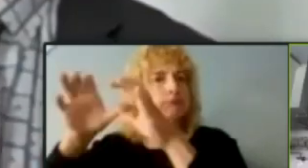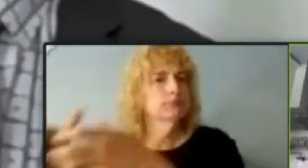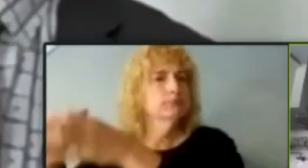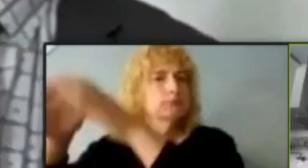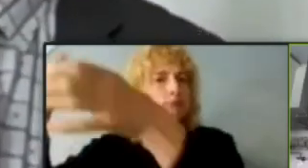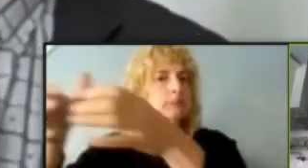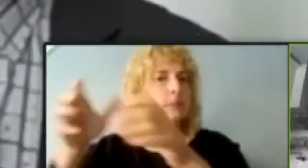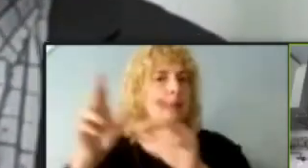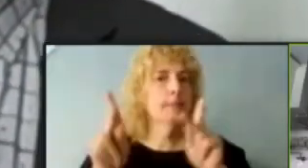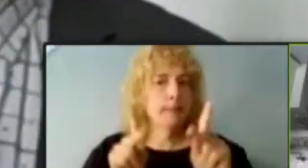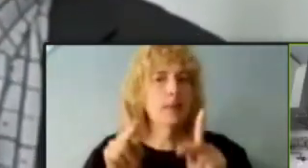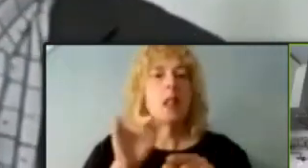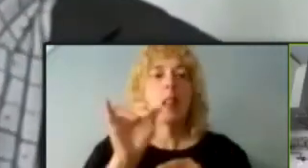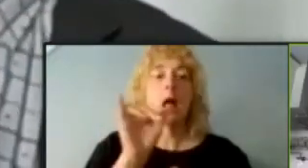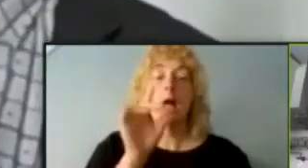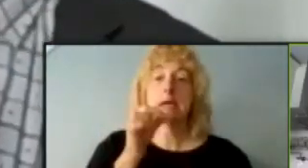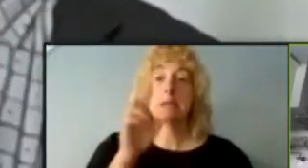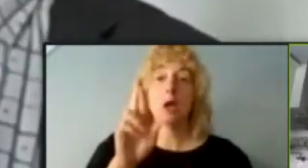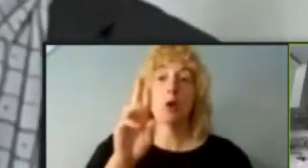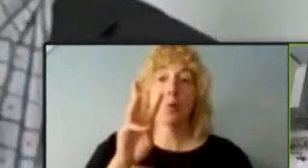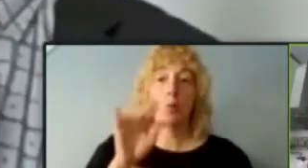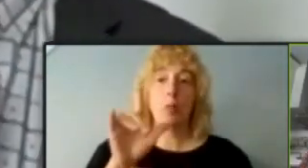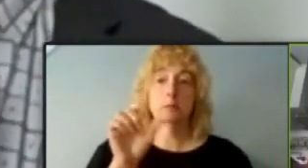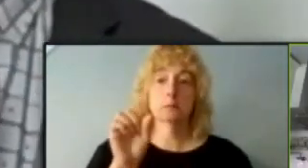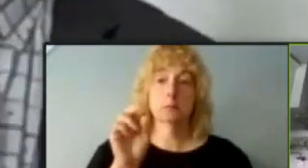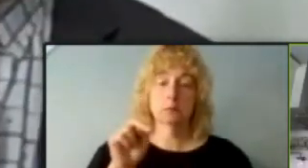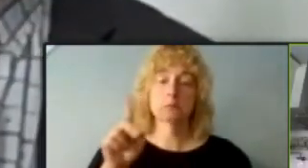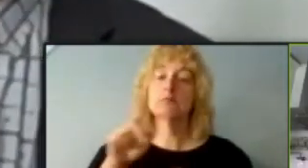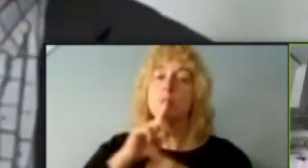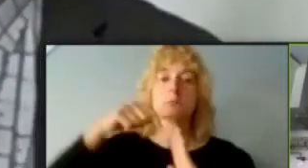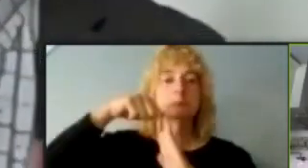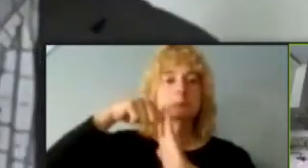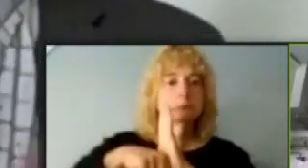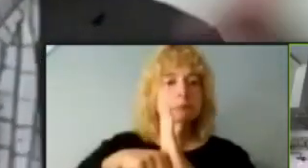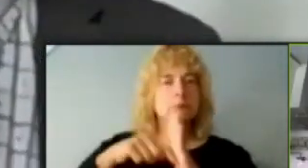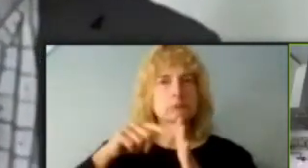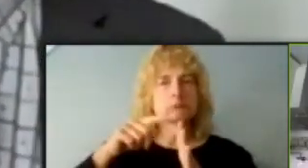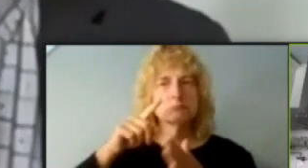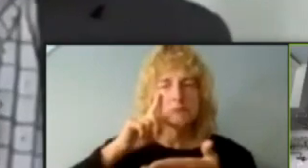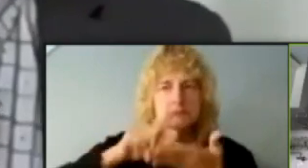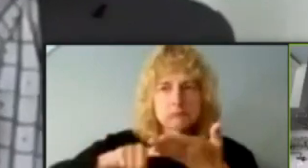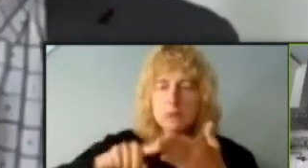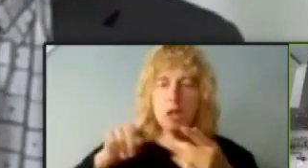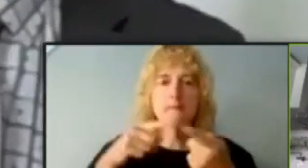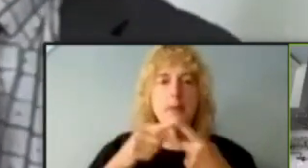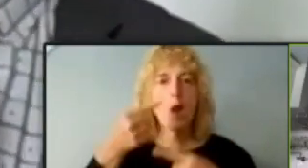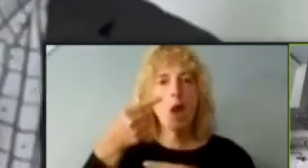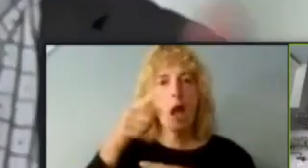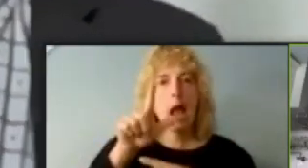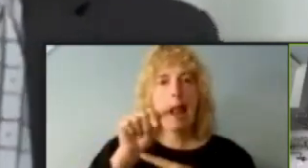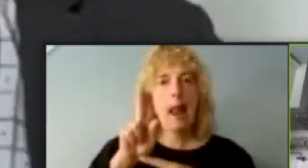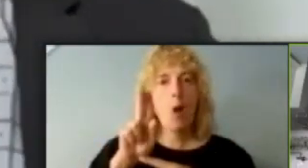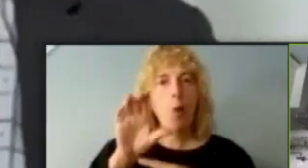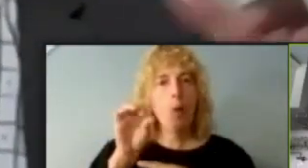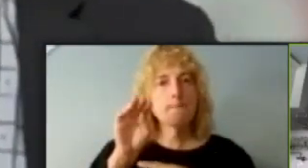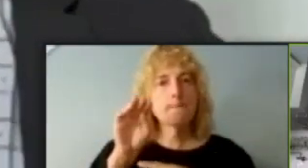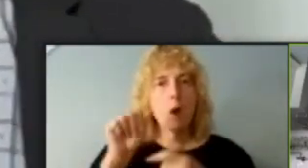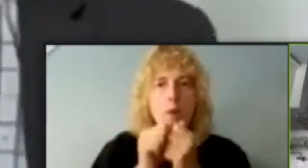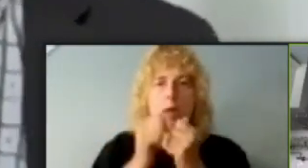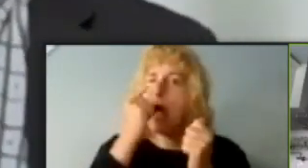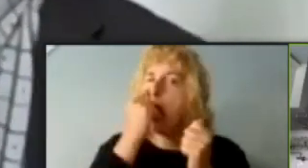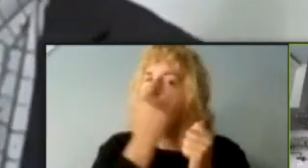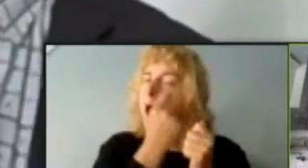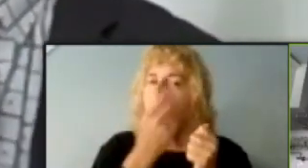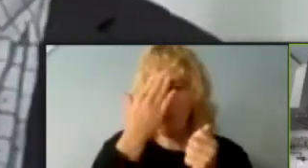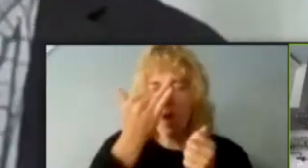did a pretty detailed study surrounding glaucoma and why it affects African Americans at higher rates than